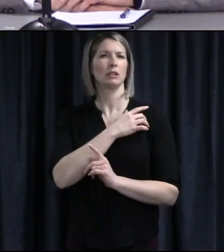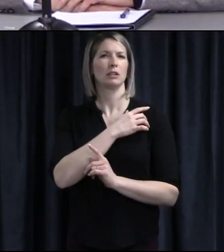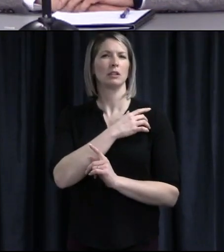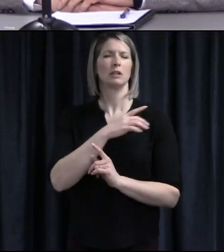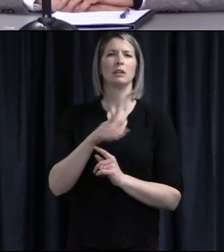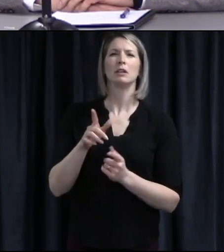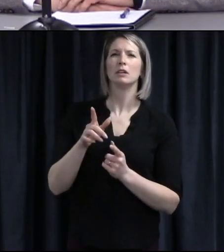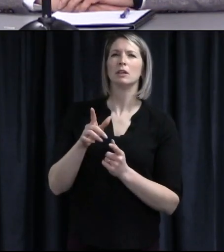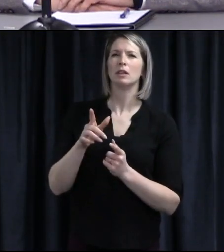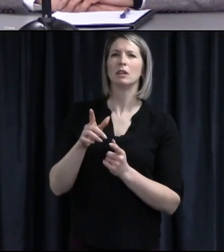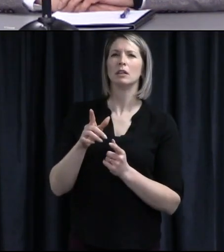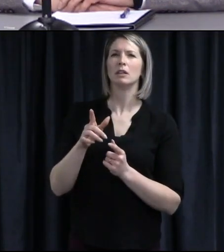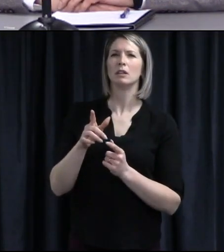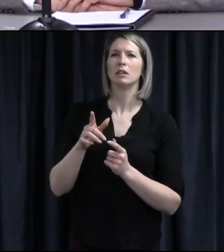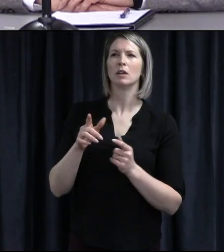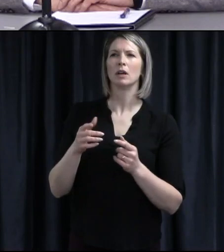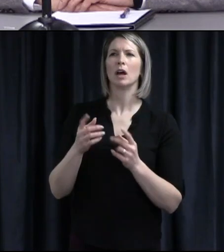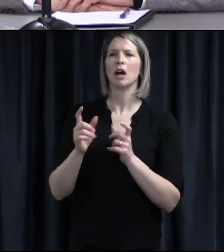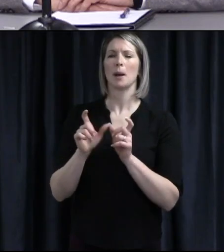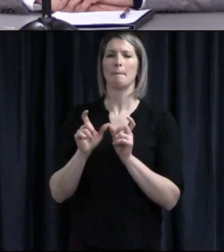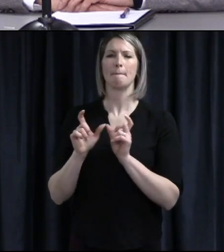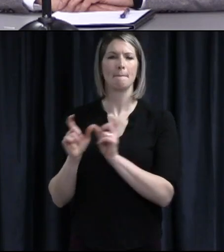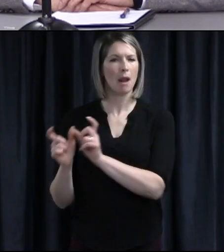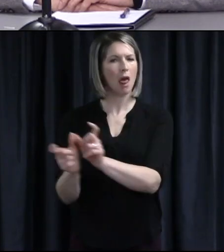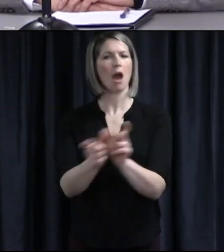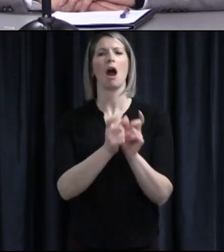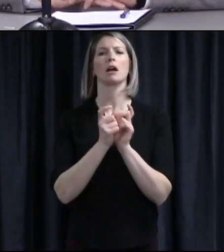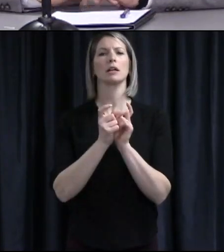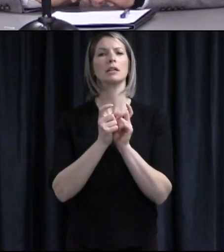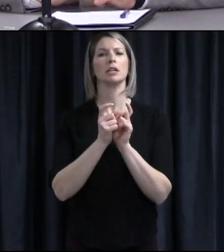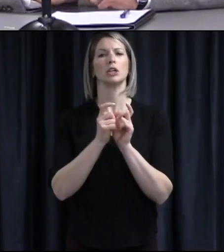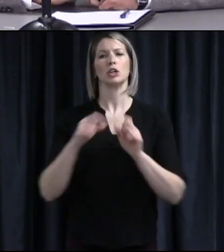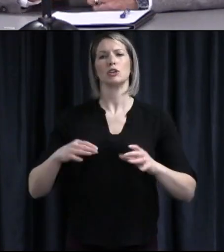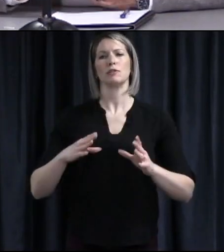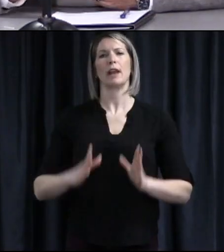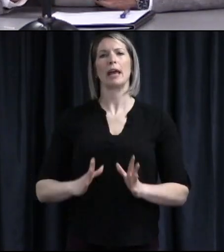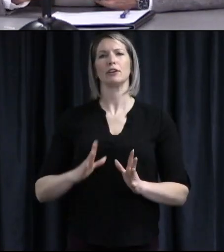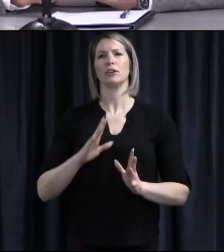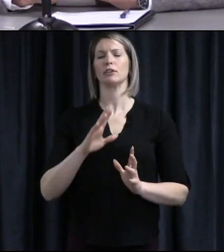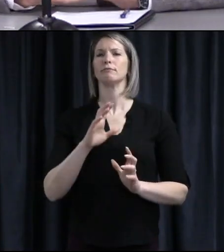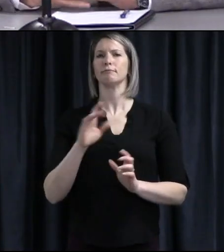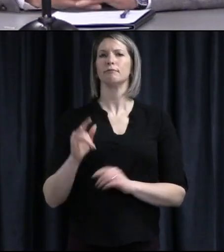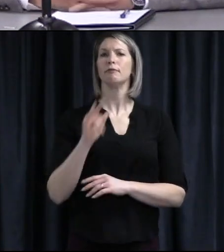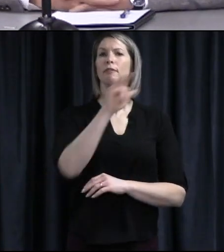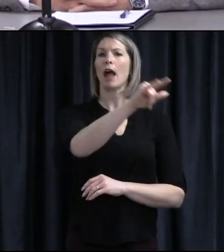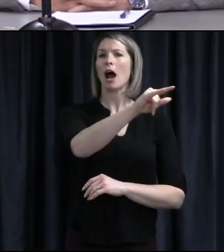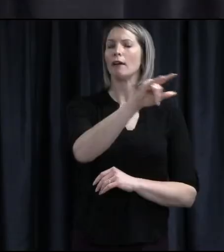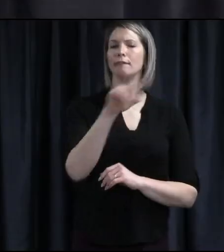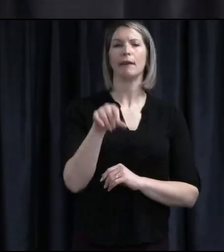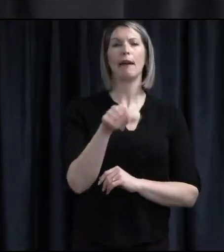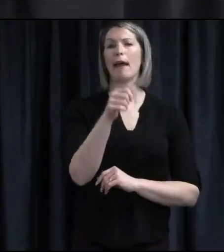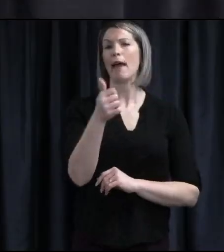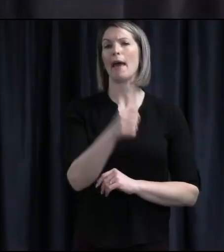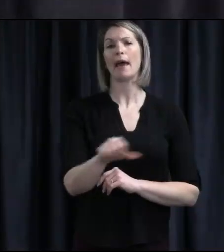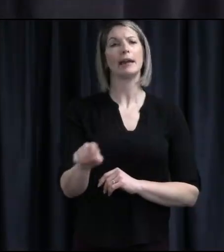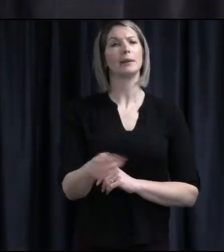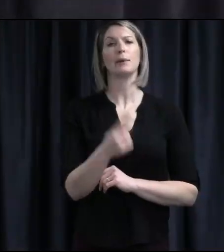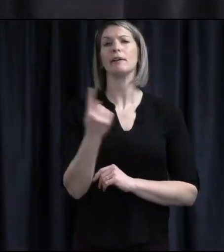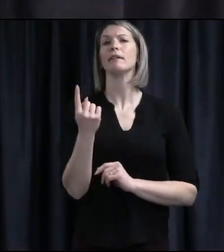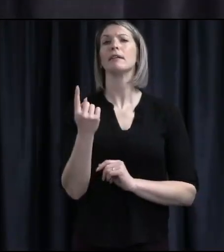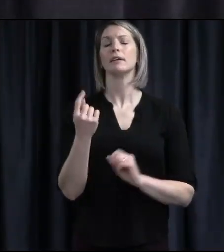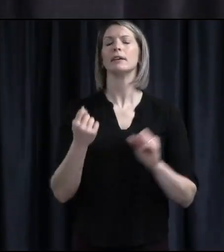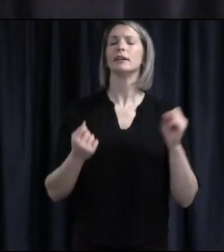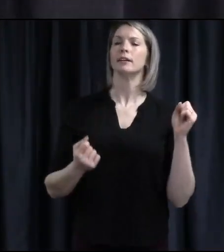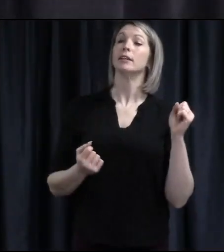Close access to Newfoundland to travelers? Is that what you said? Is that Yeah. what yeah, well, we basically said that anyone traveling to the